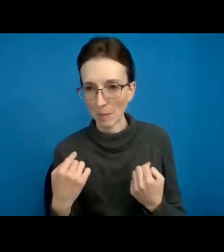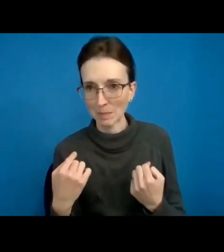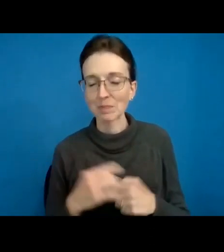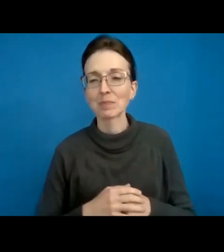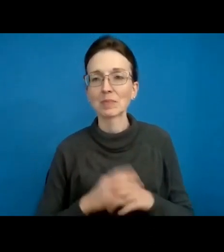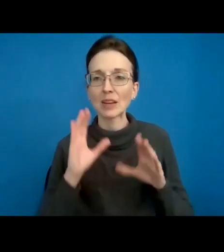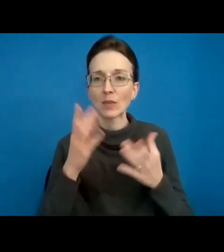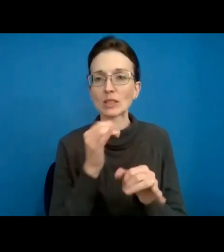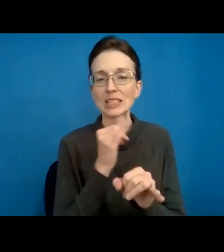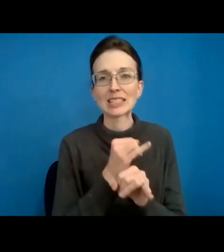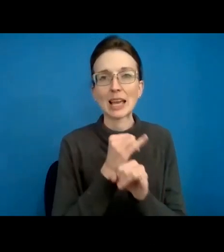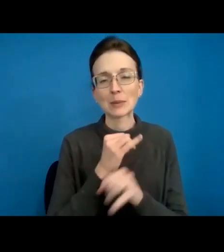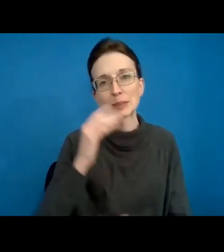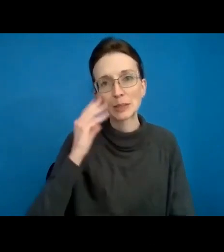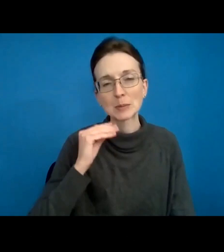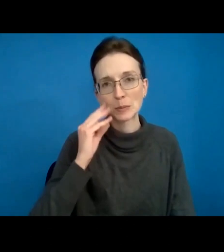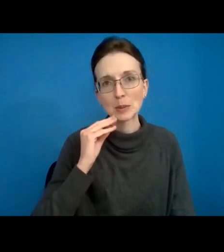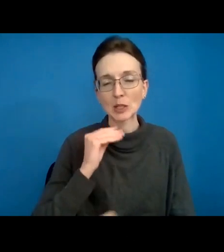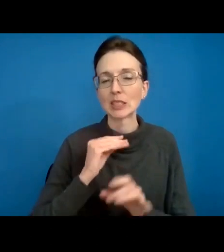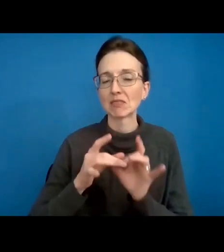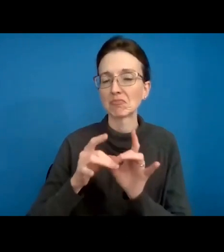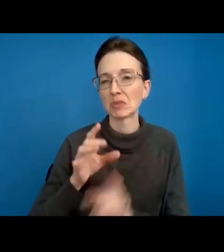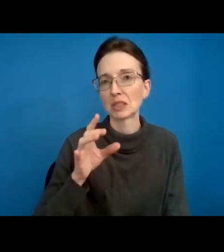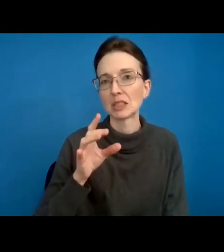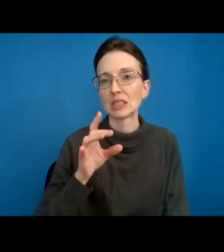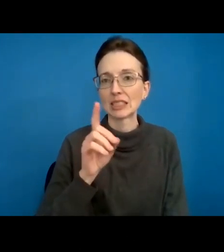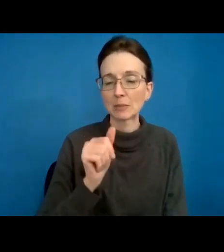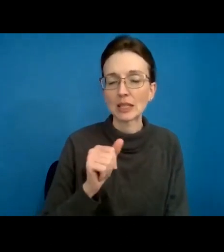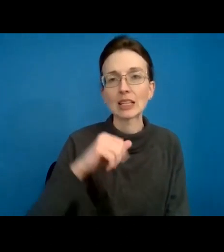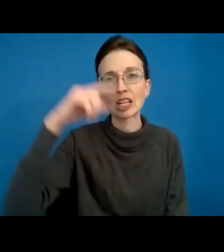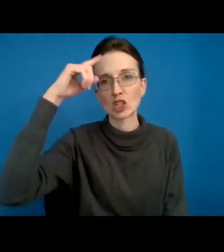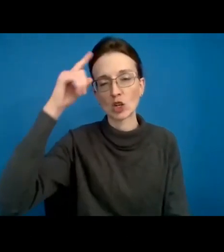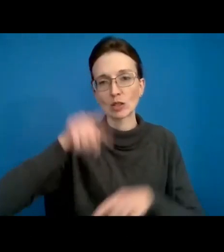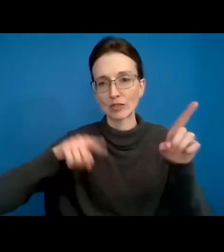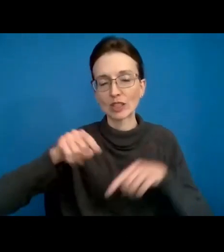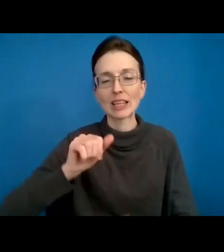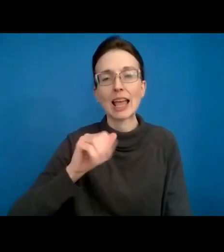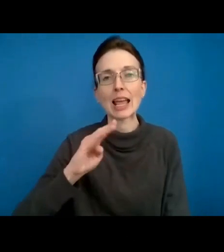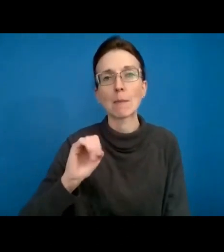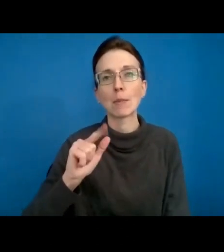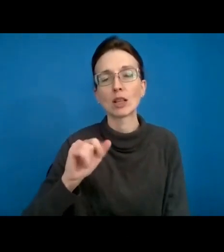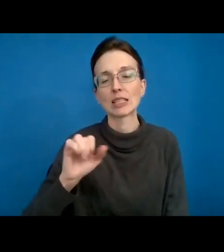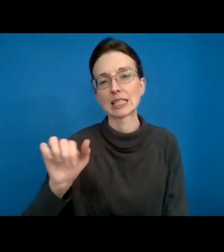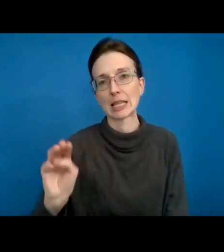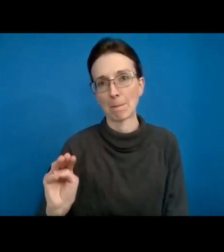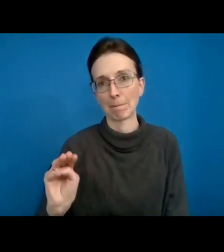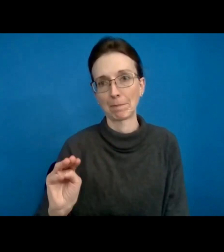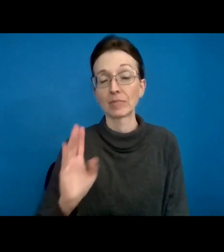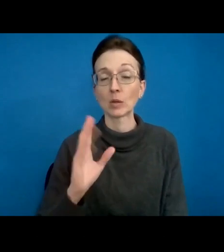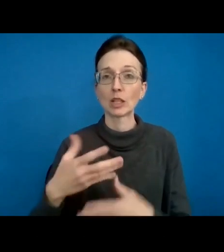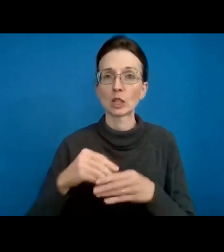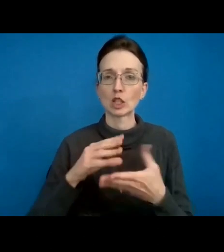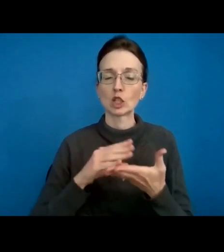about campus experience of disability, neurodiversity, and ableism, which will include a